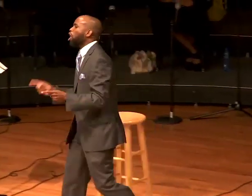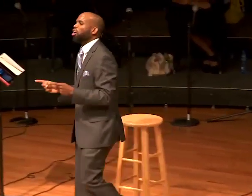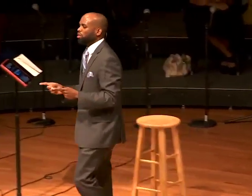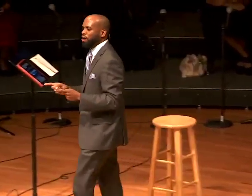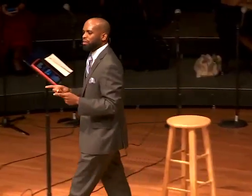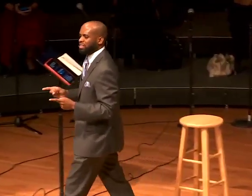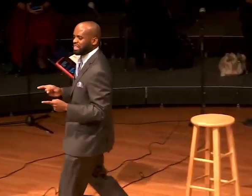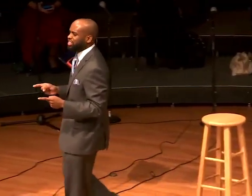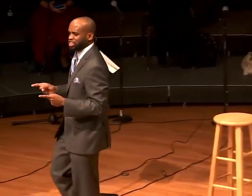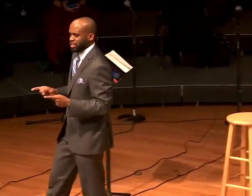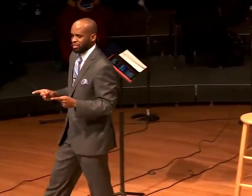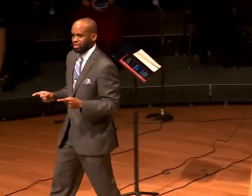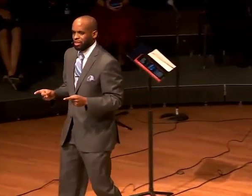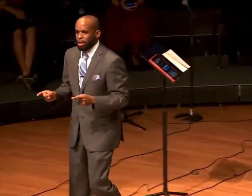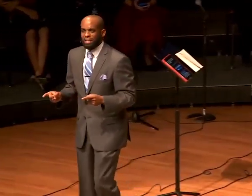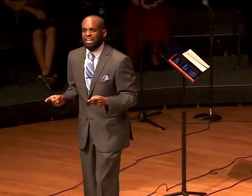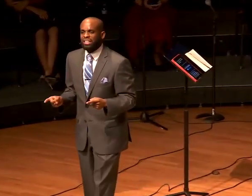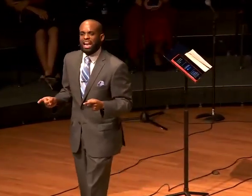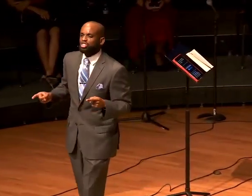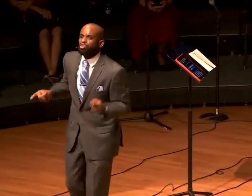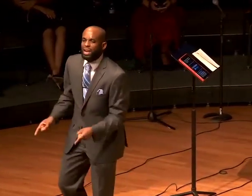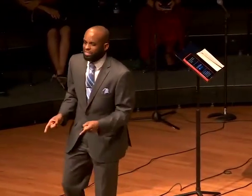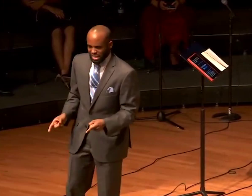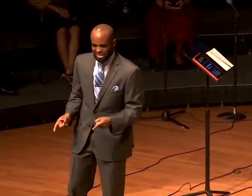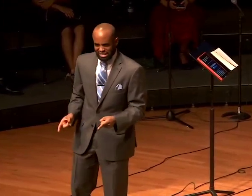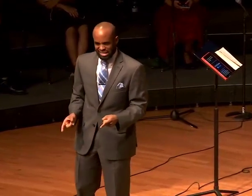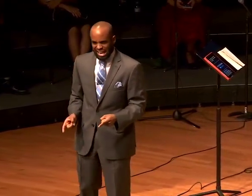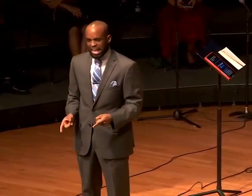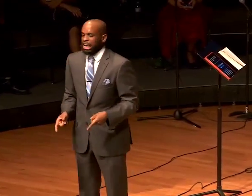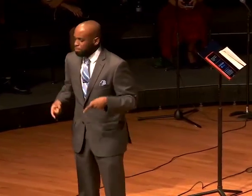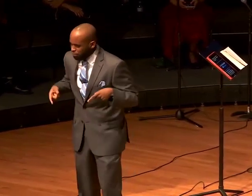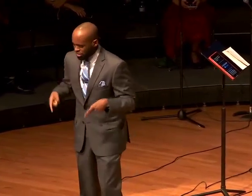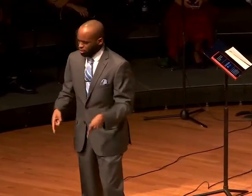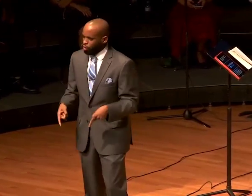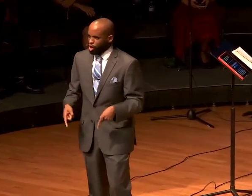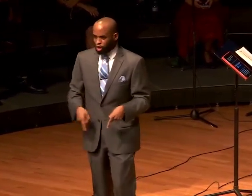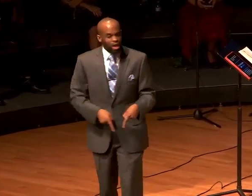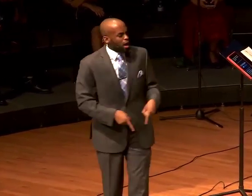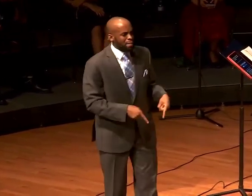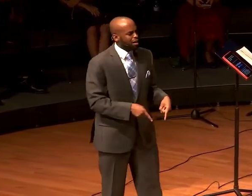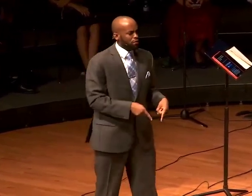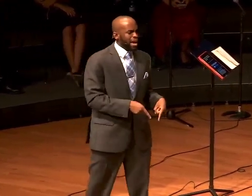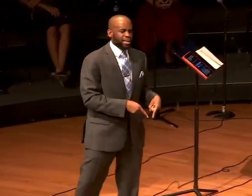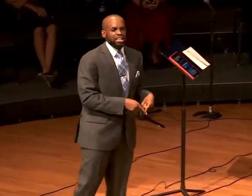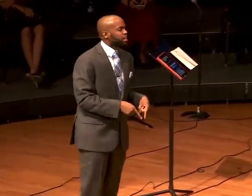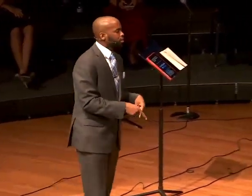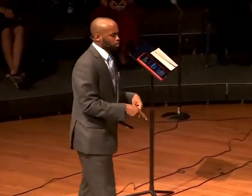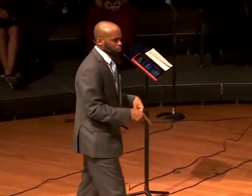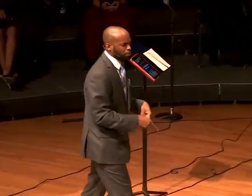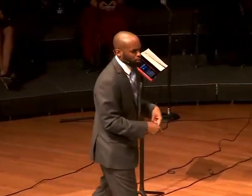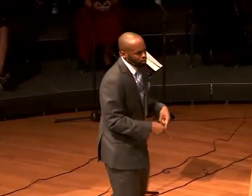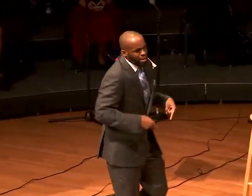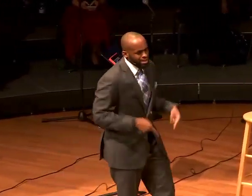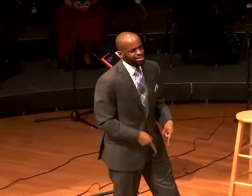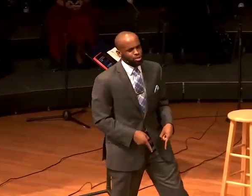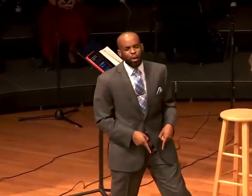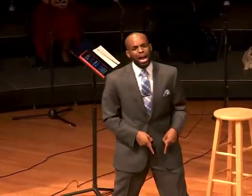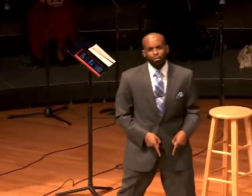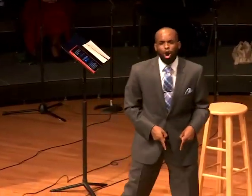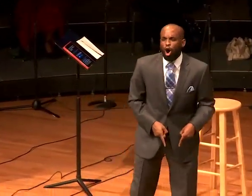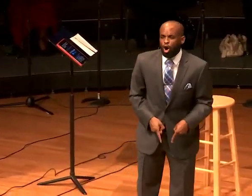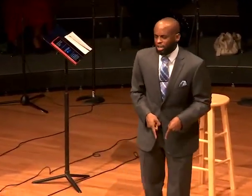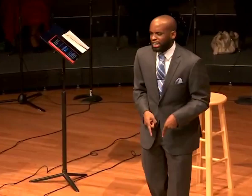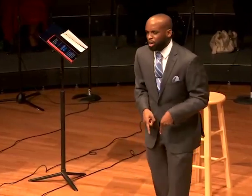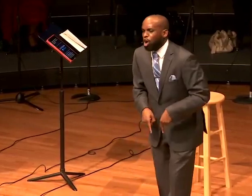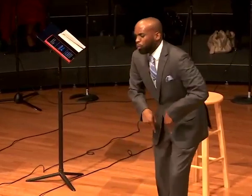give him all of our attention. Because he has great things to say. He brings a word. A matter of fact, he heals people. This is